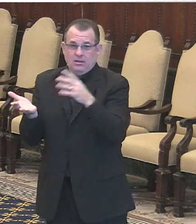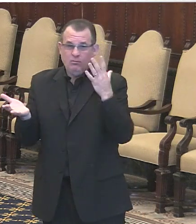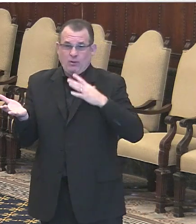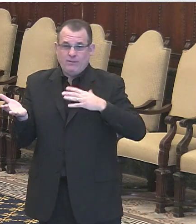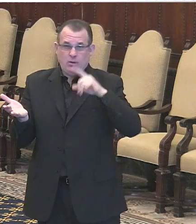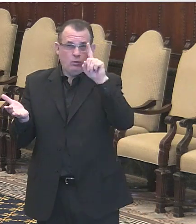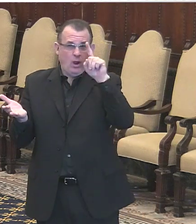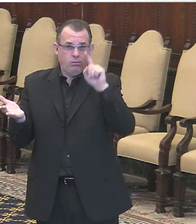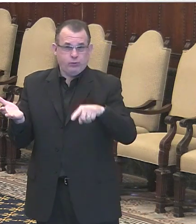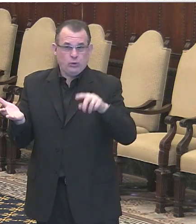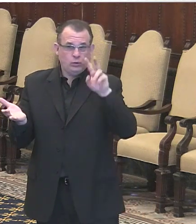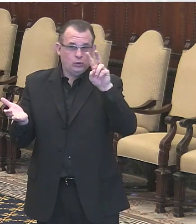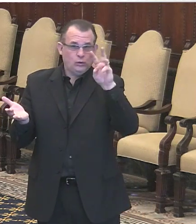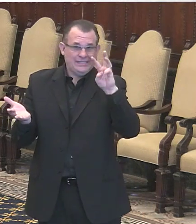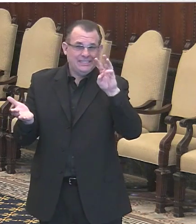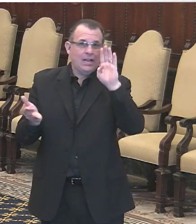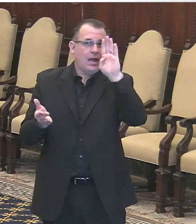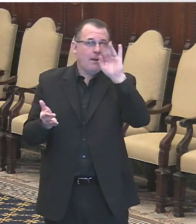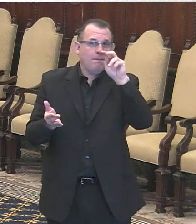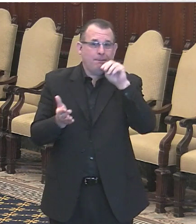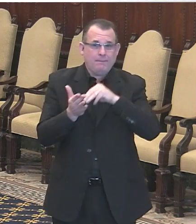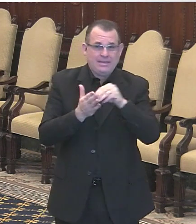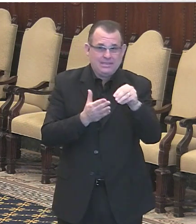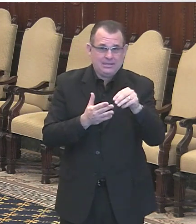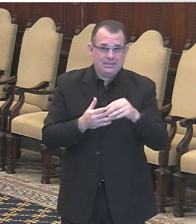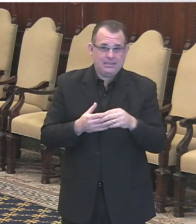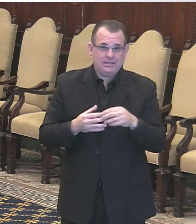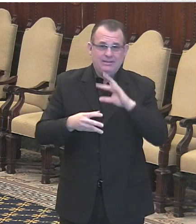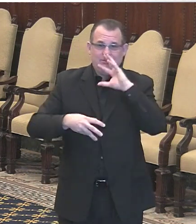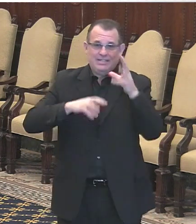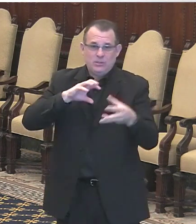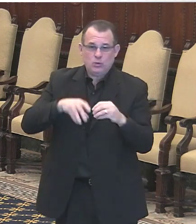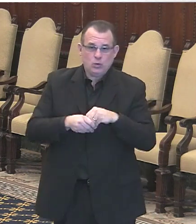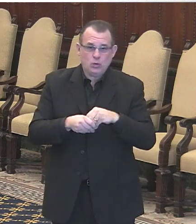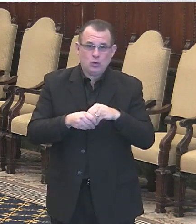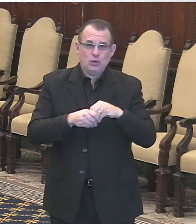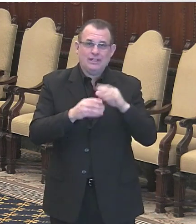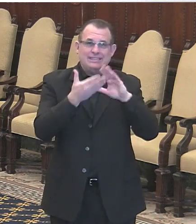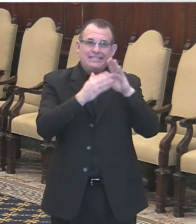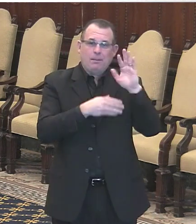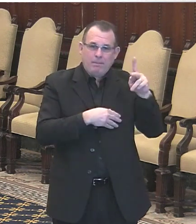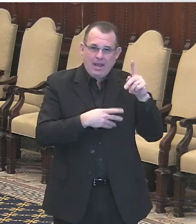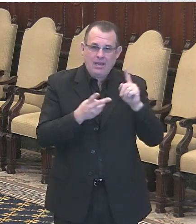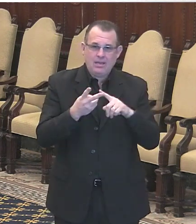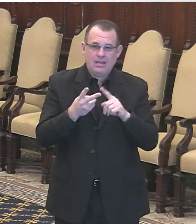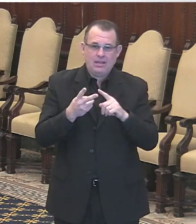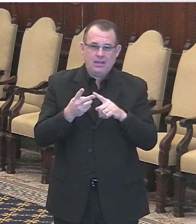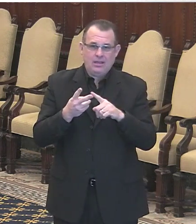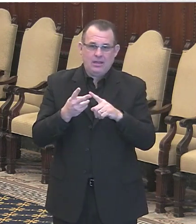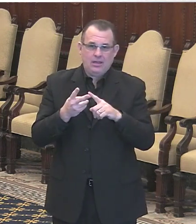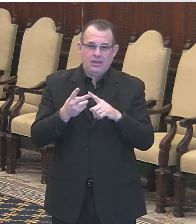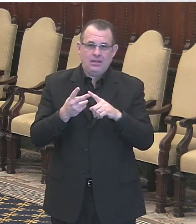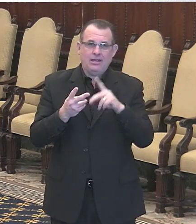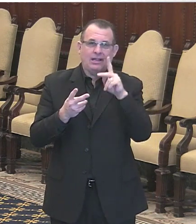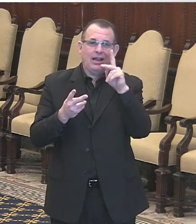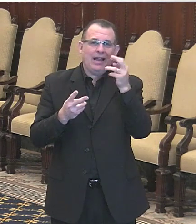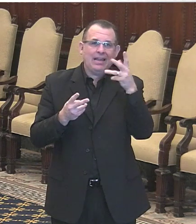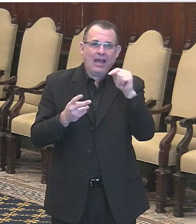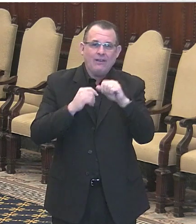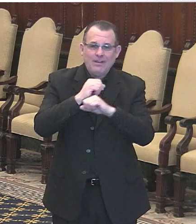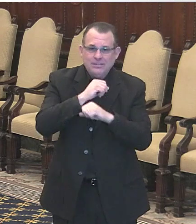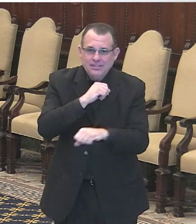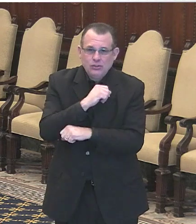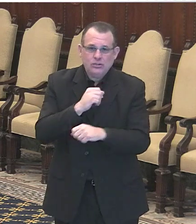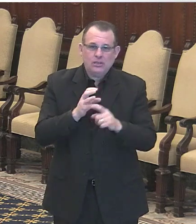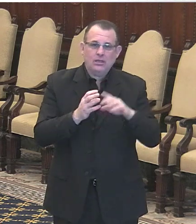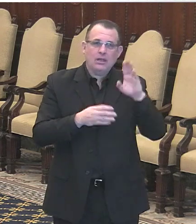from the private sector, which included Citizens Bank, the Knight Foundation, Truist, which is formerly BB&T Bank, M&T